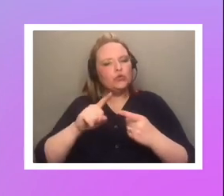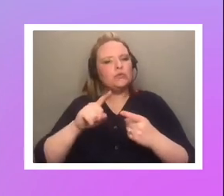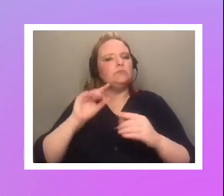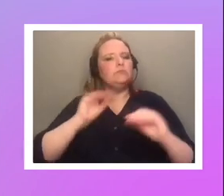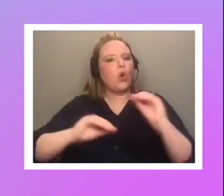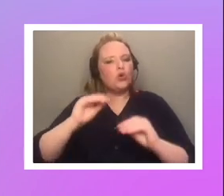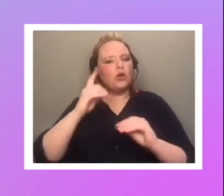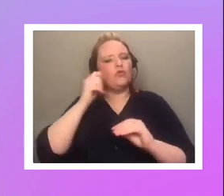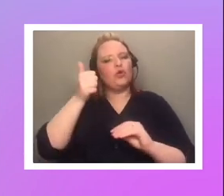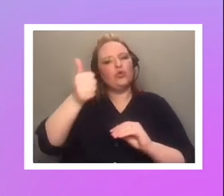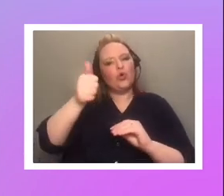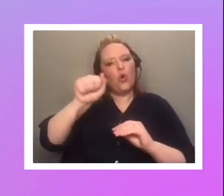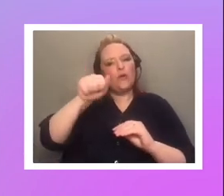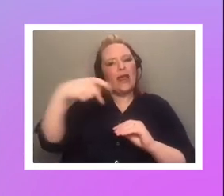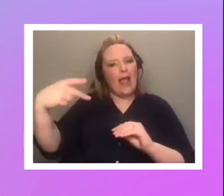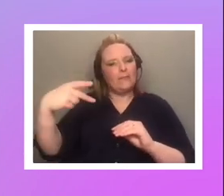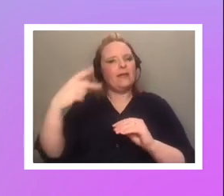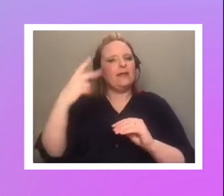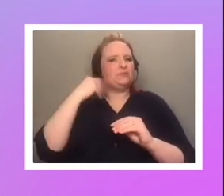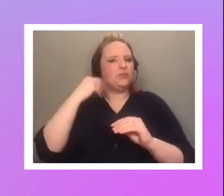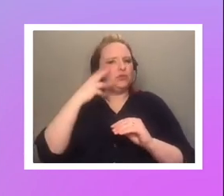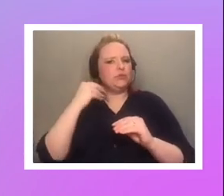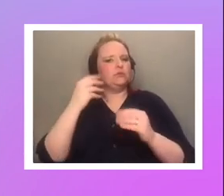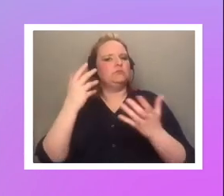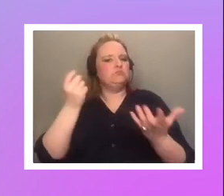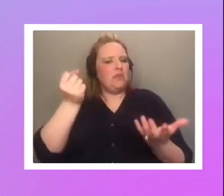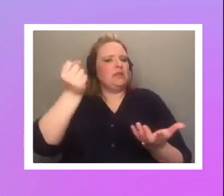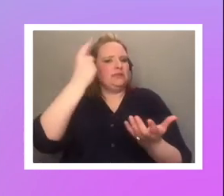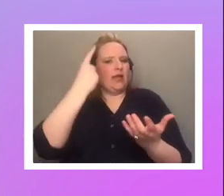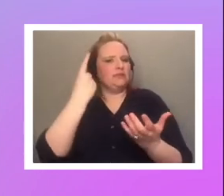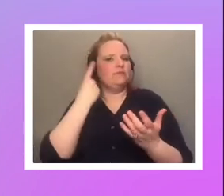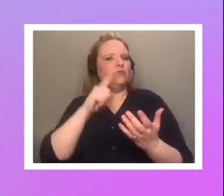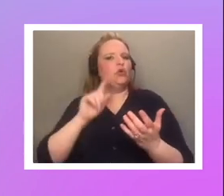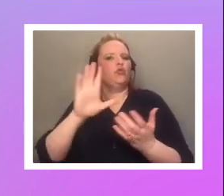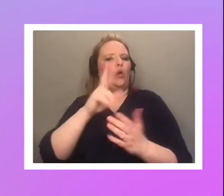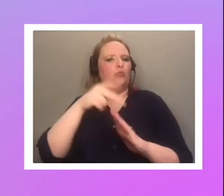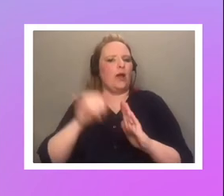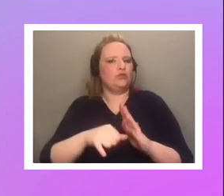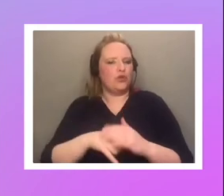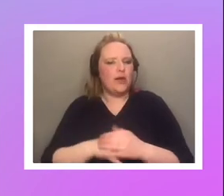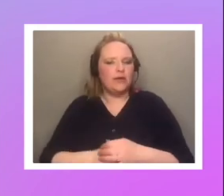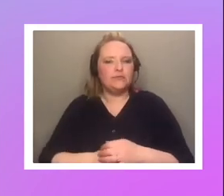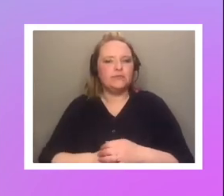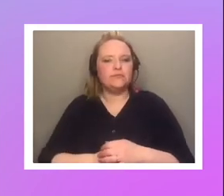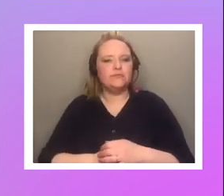app and experience in a way that makes sense for what you might need to reduce in your project.